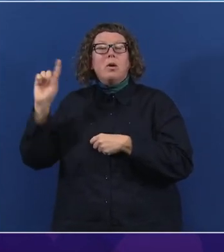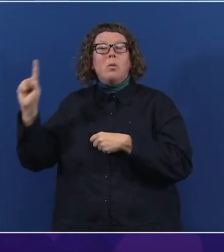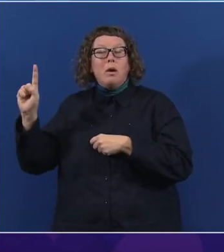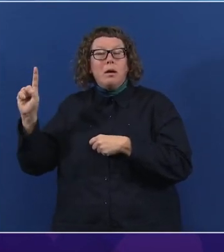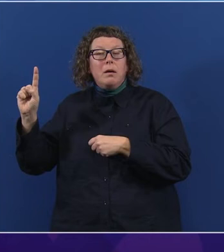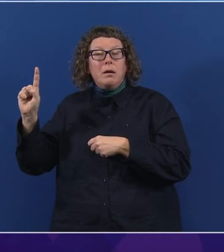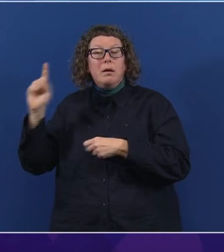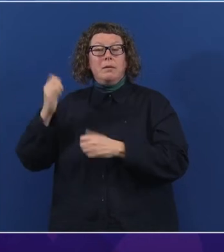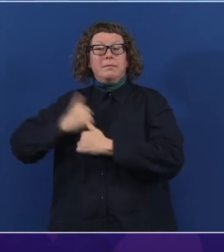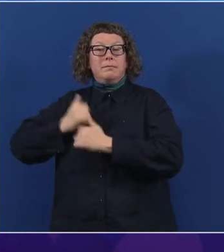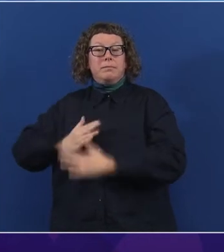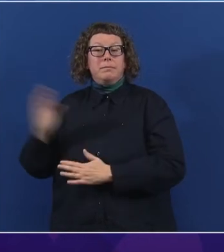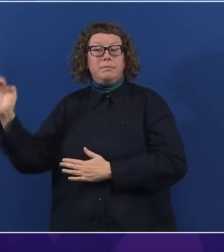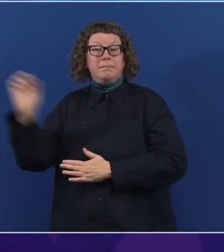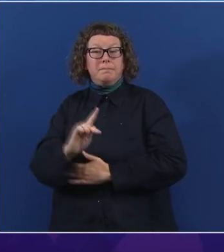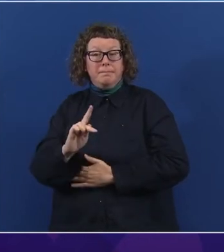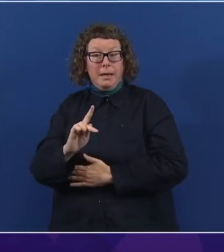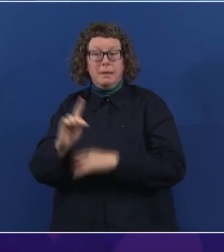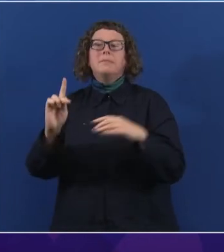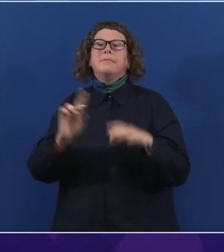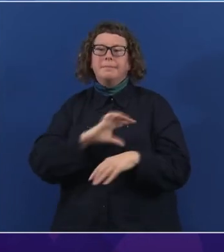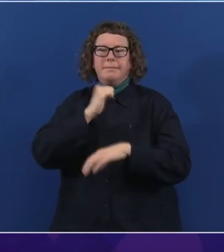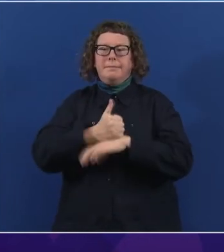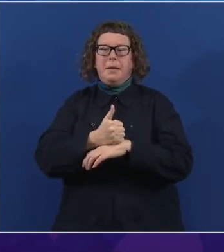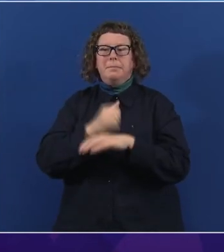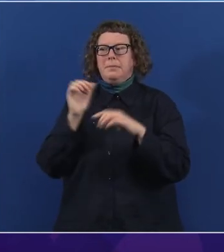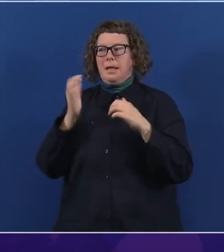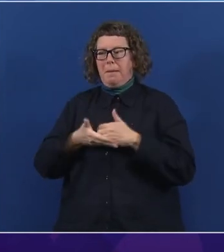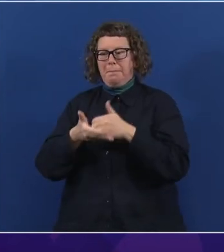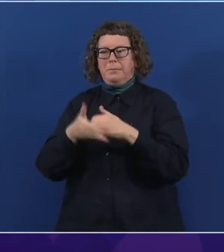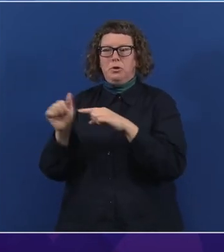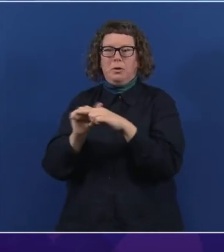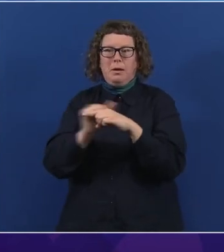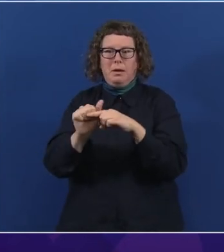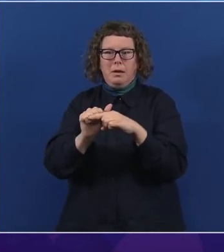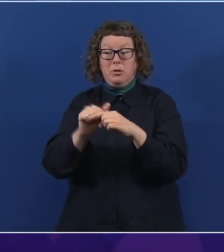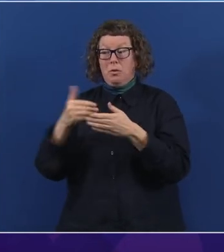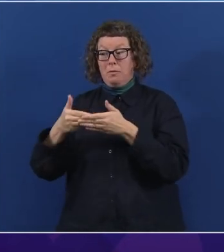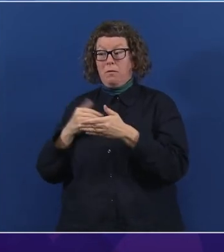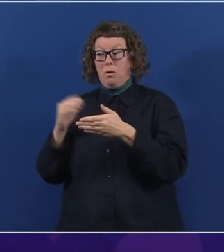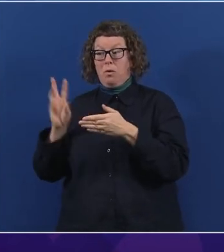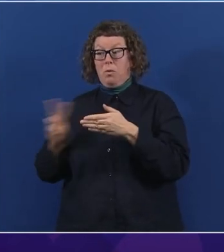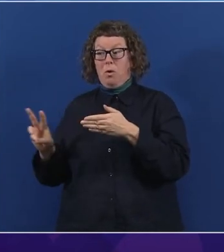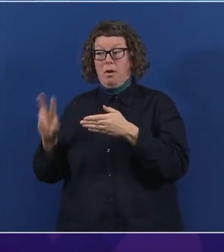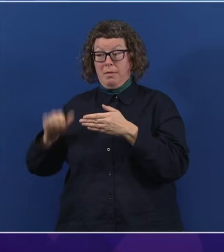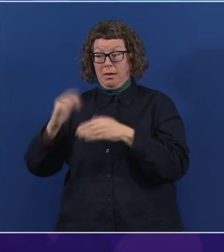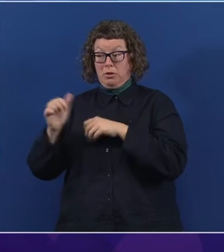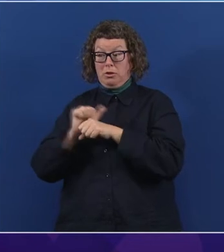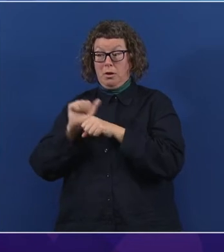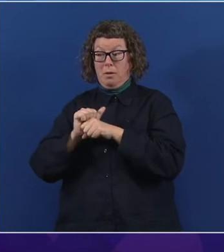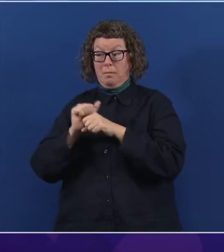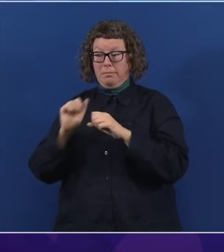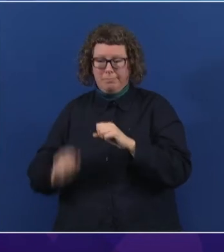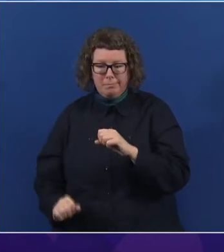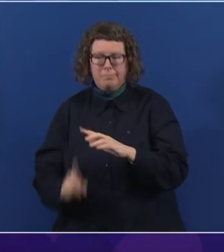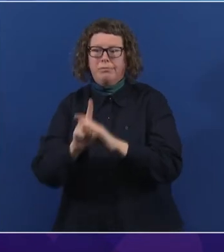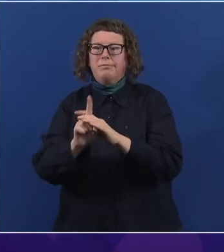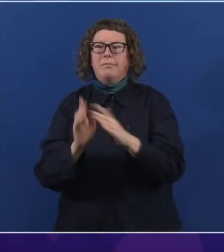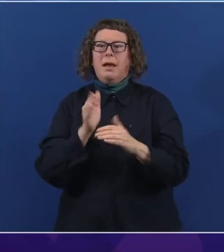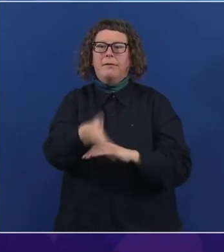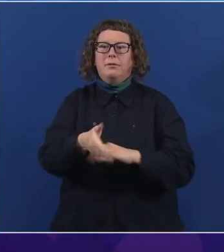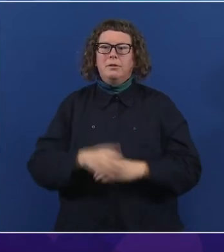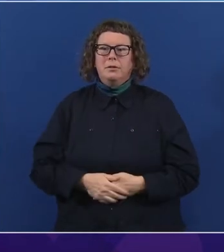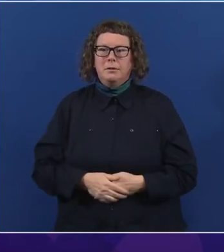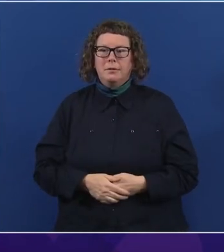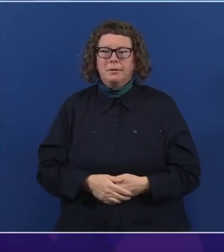from the First World War, to train for jobs that didn't exist before the war, for jobs that required mechanical